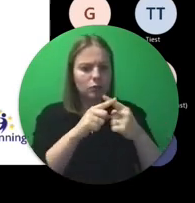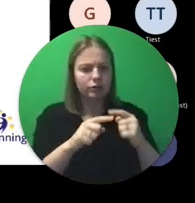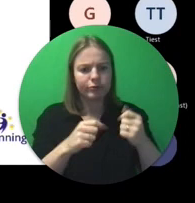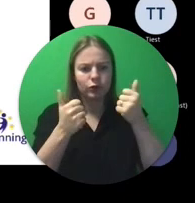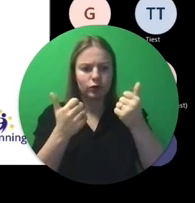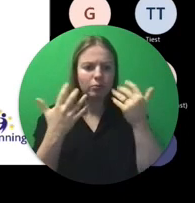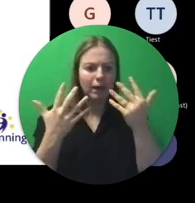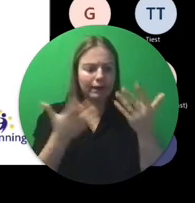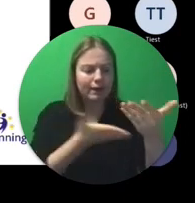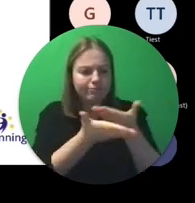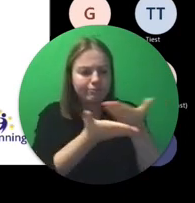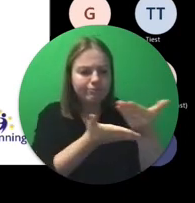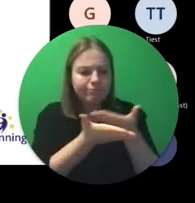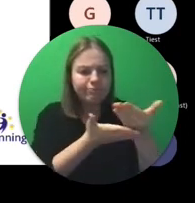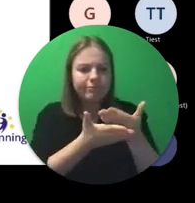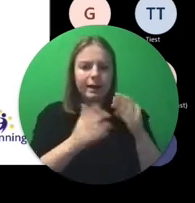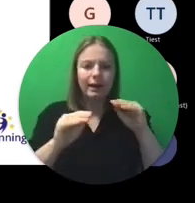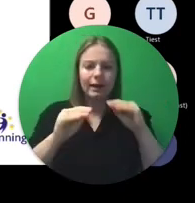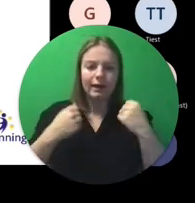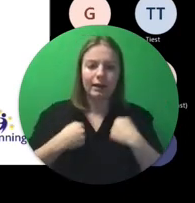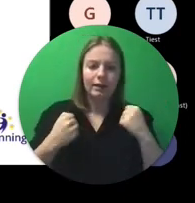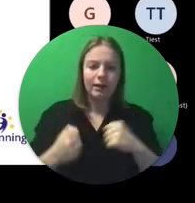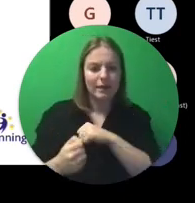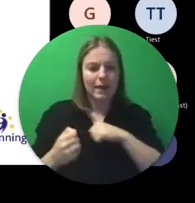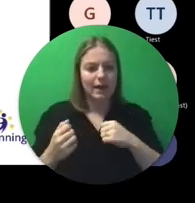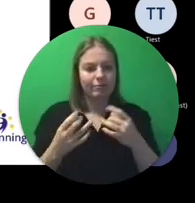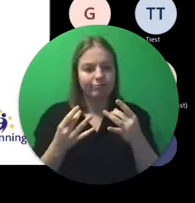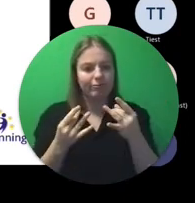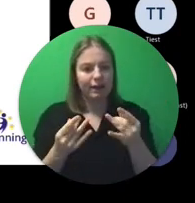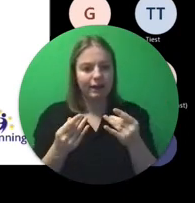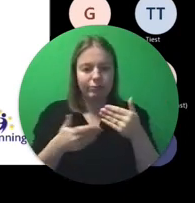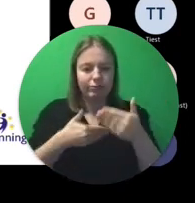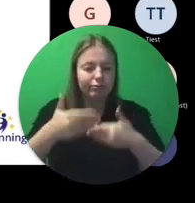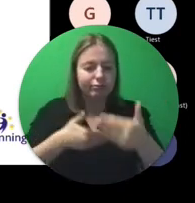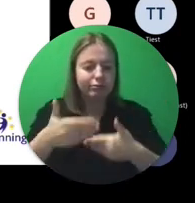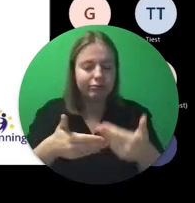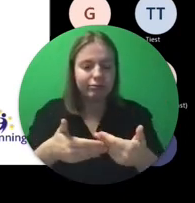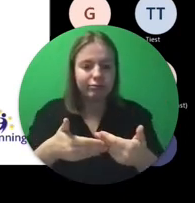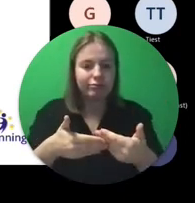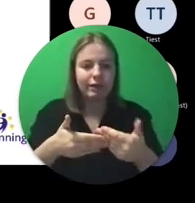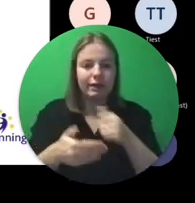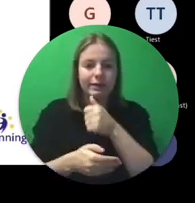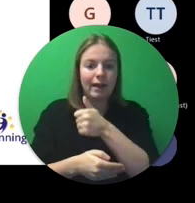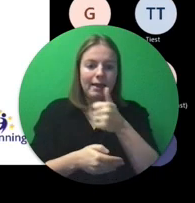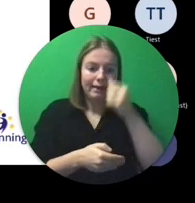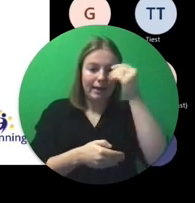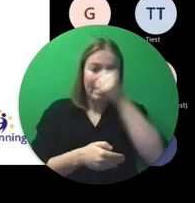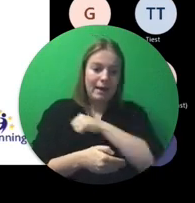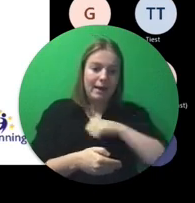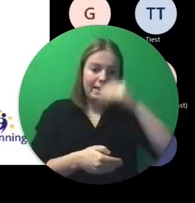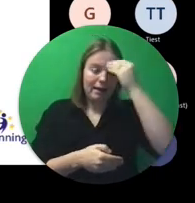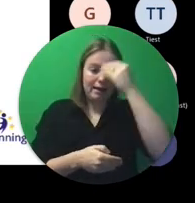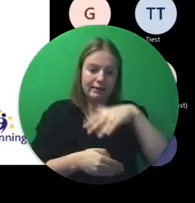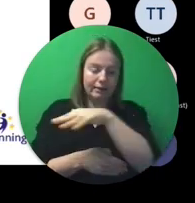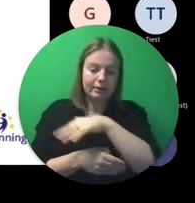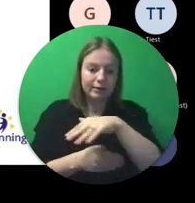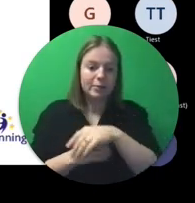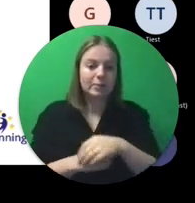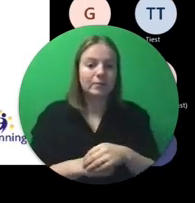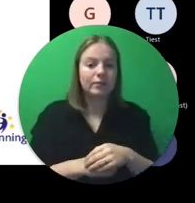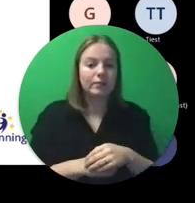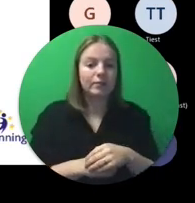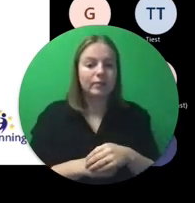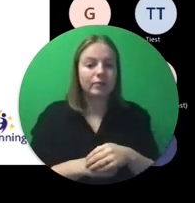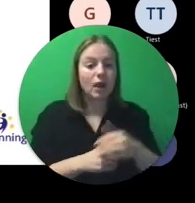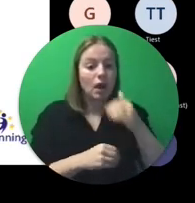best practices, teachers can develop their skills beyond the limits of the traditional classroom environment. For pupils, collaborating